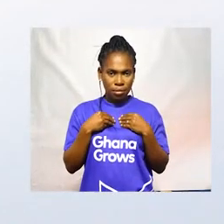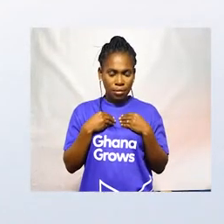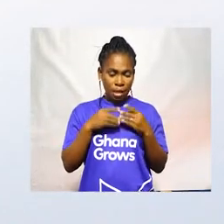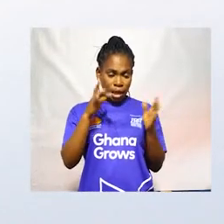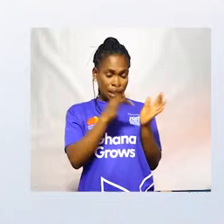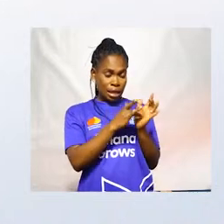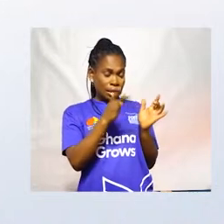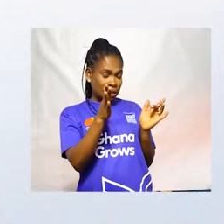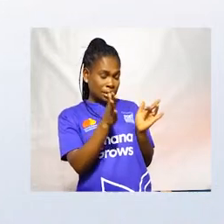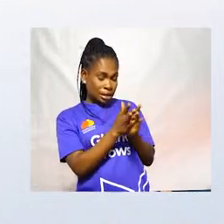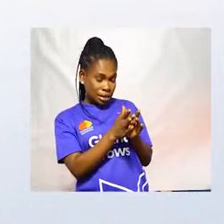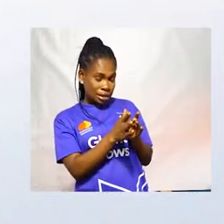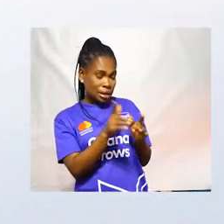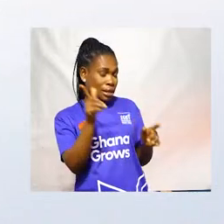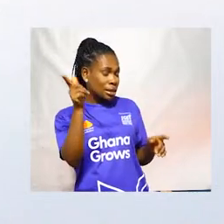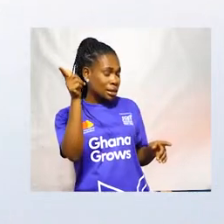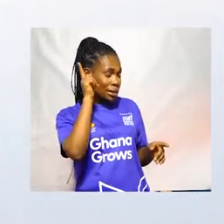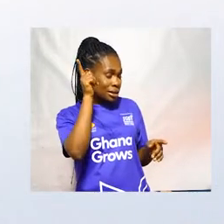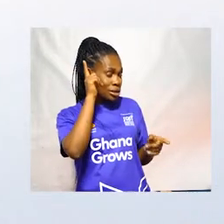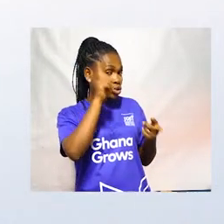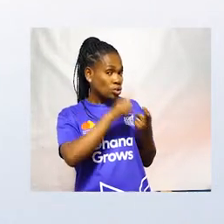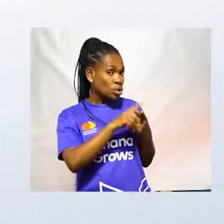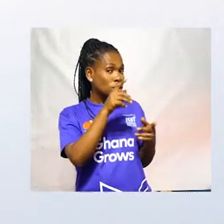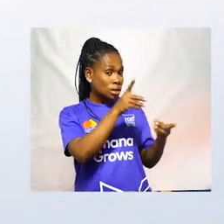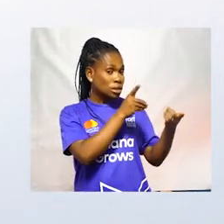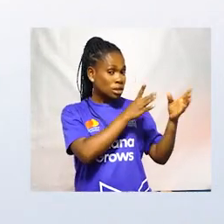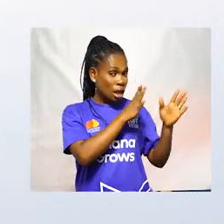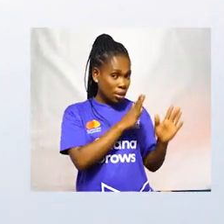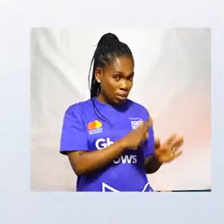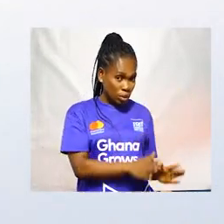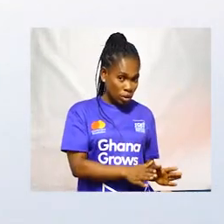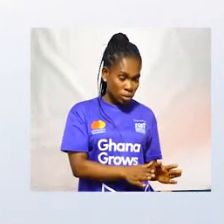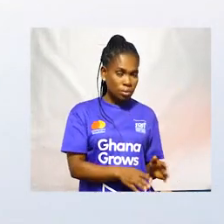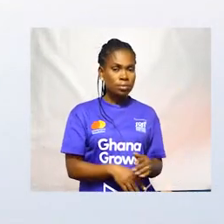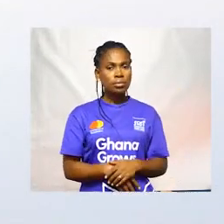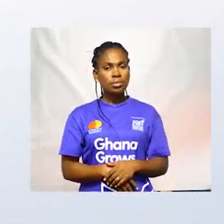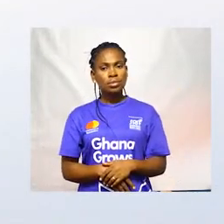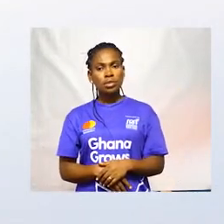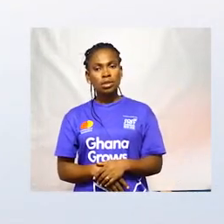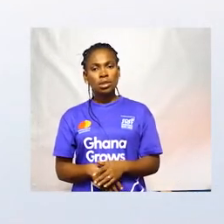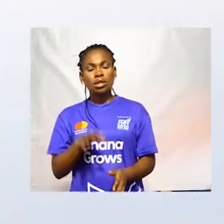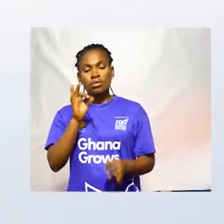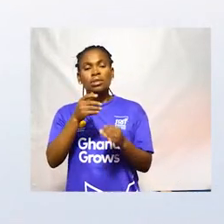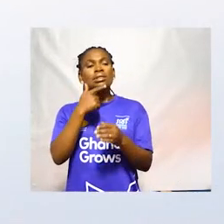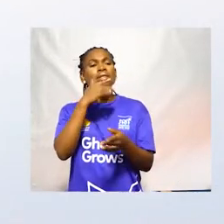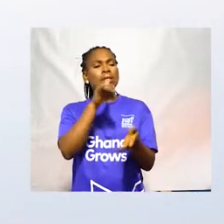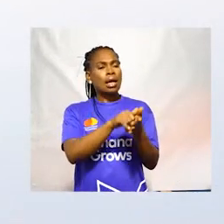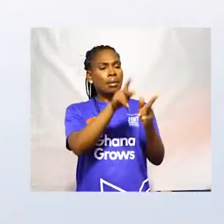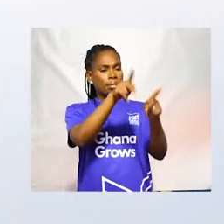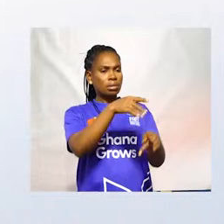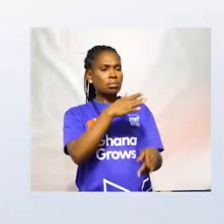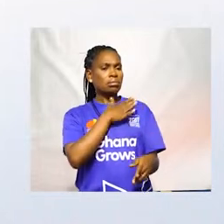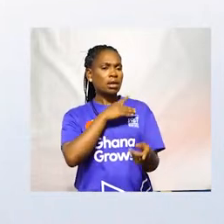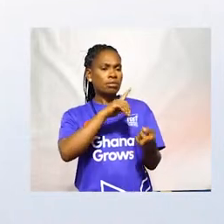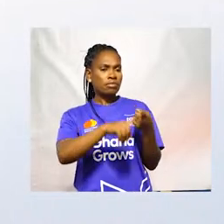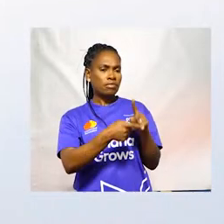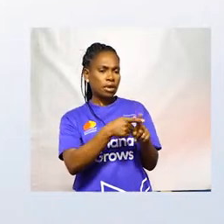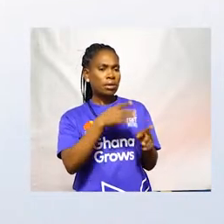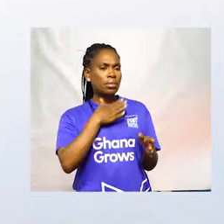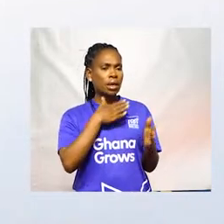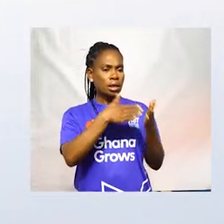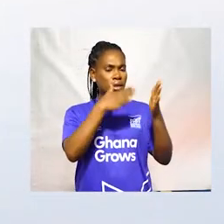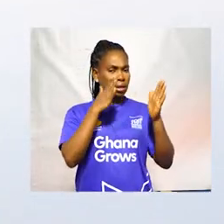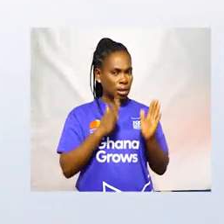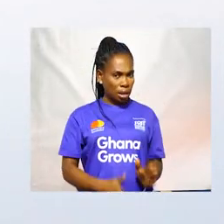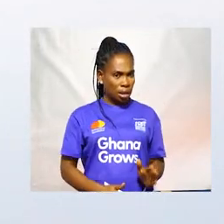and do not do what I say?" So you say somebody is your mentor. You say somebody is your leader.